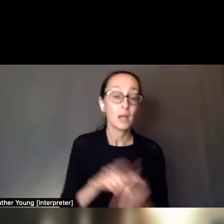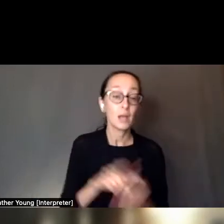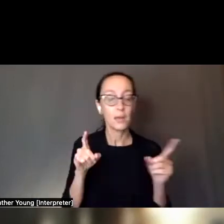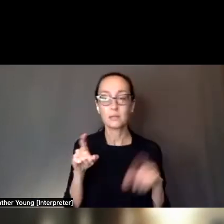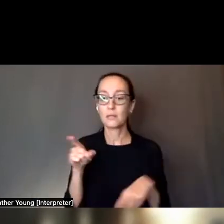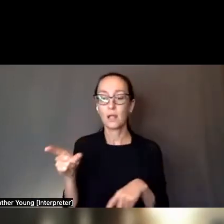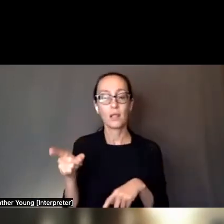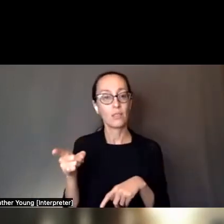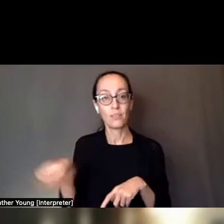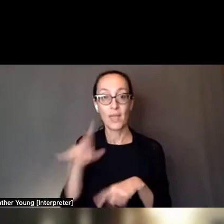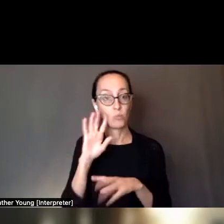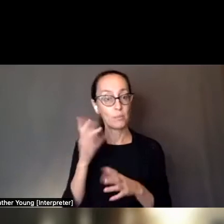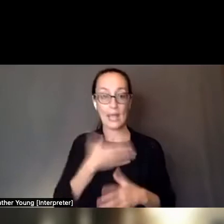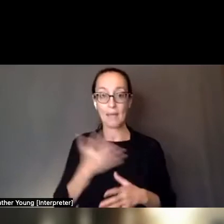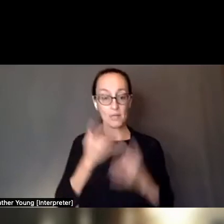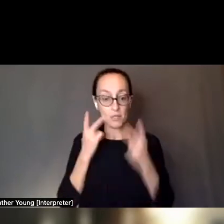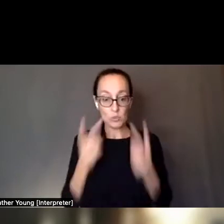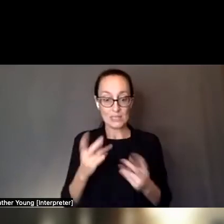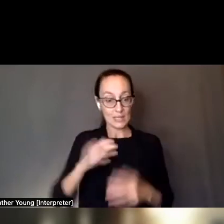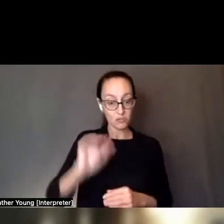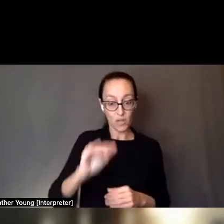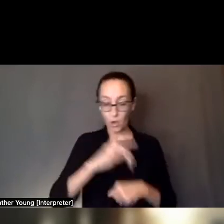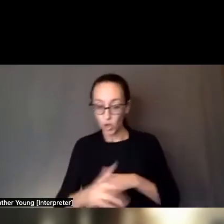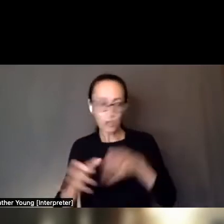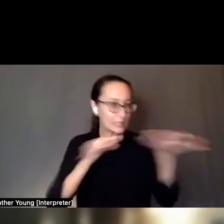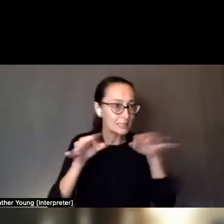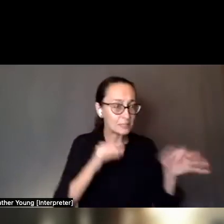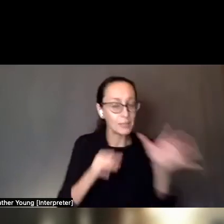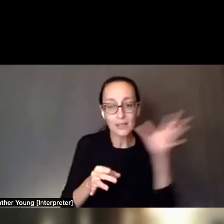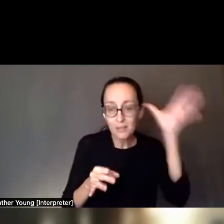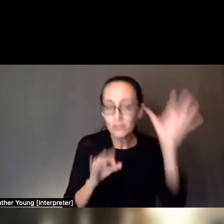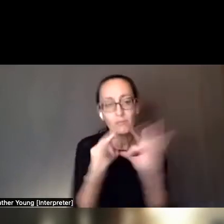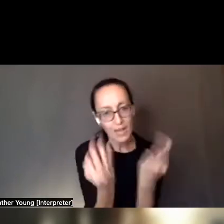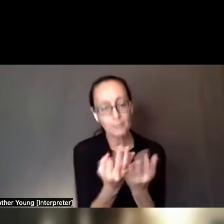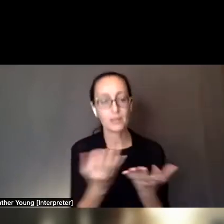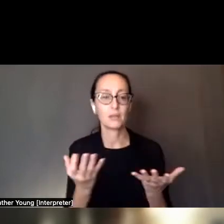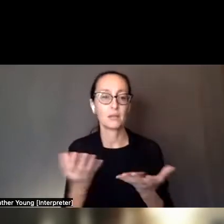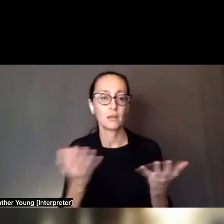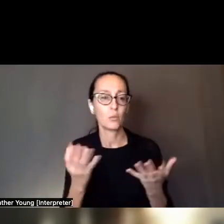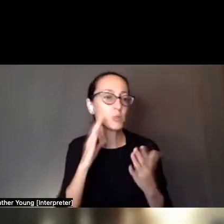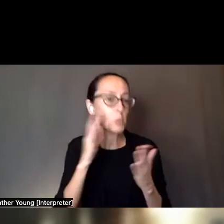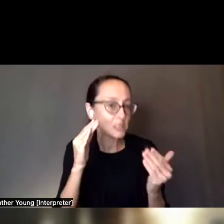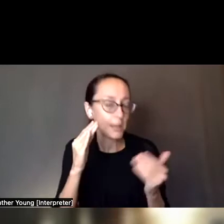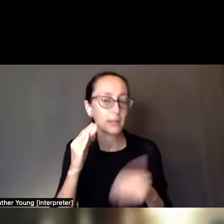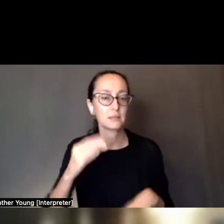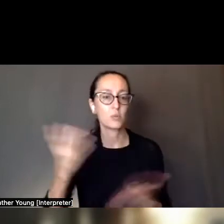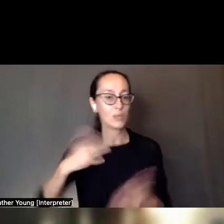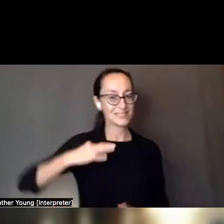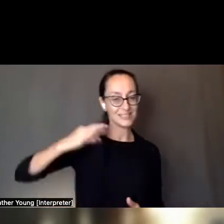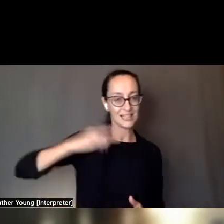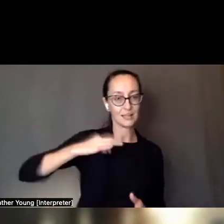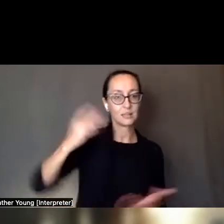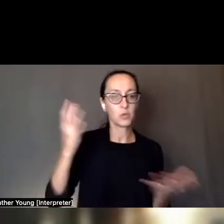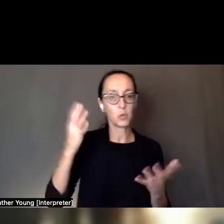and let the family know what's in store if they're not a candidate now, what to look for as time goes